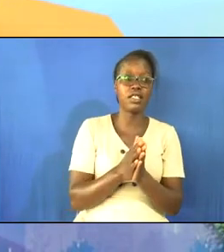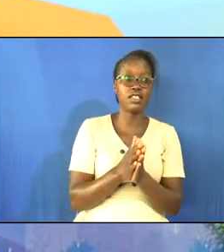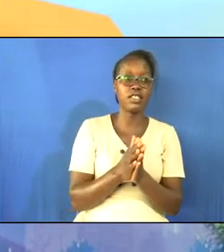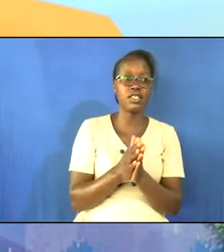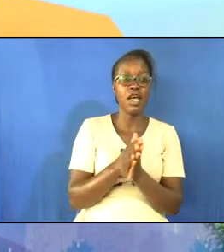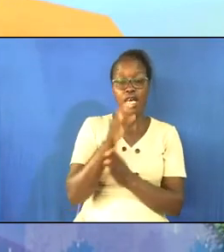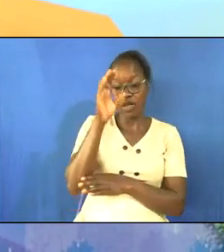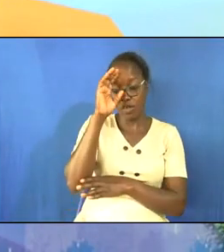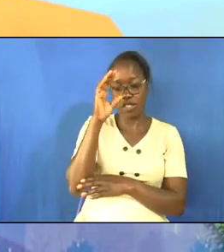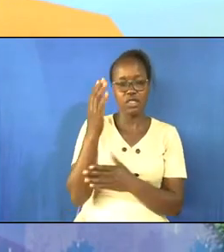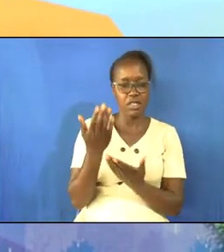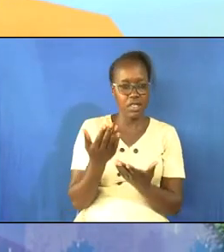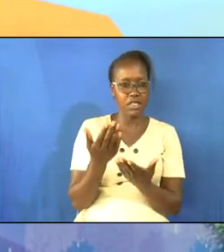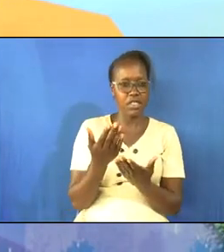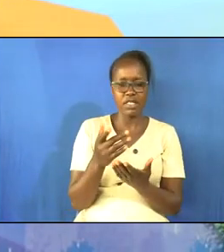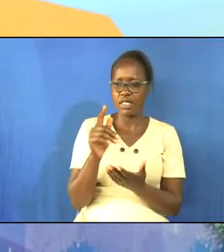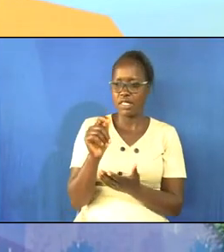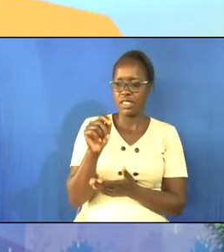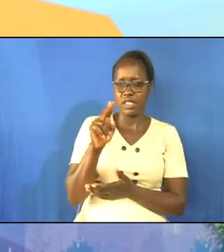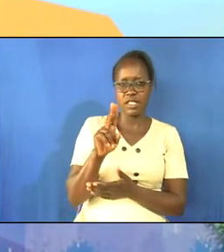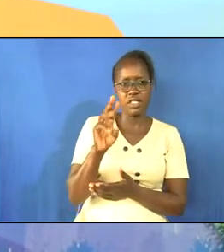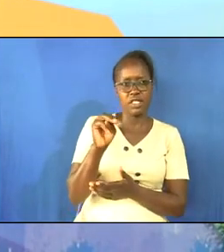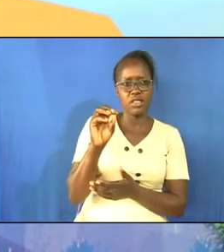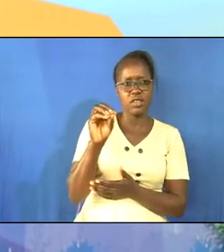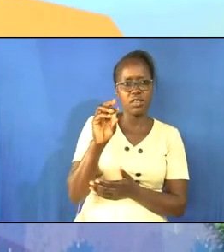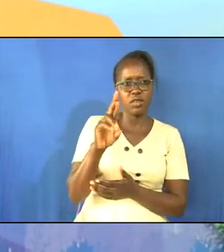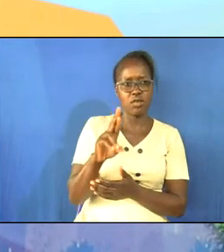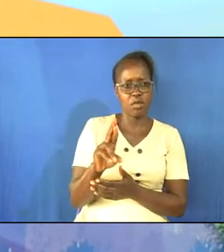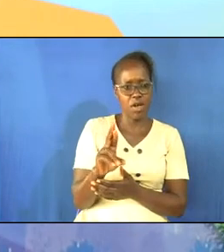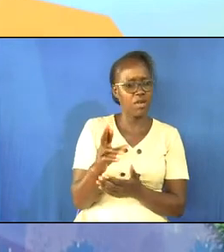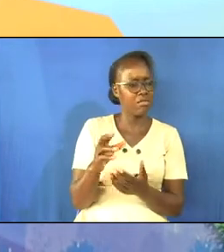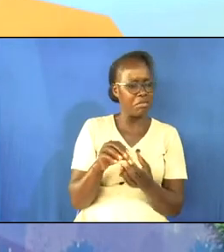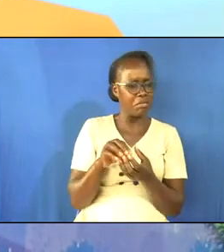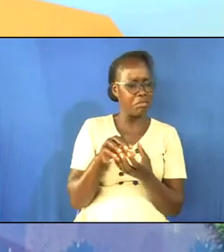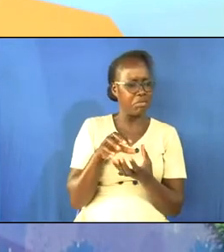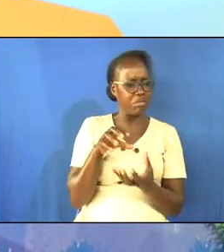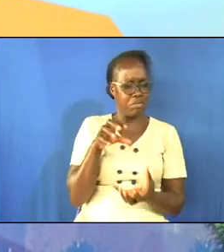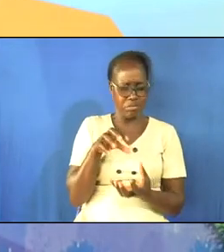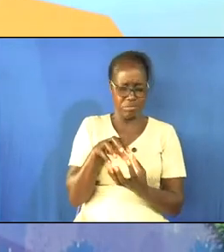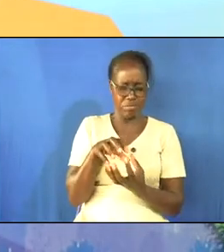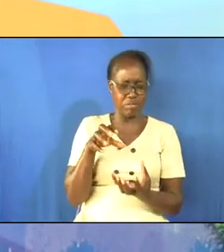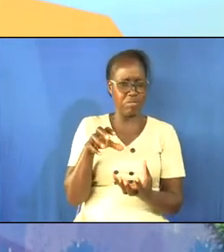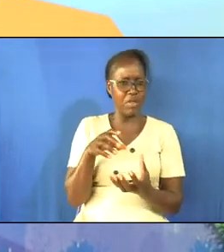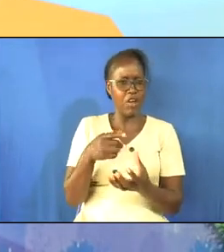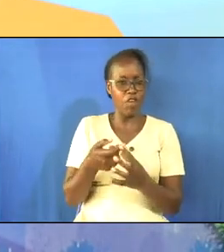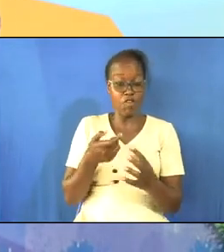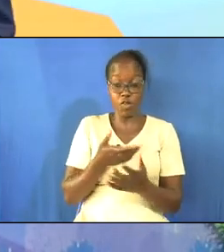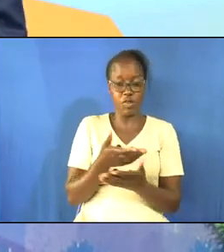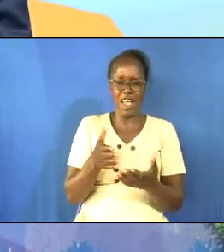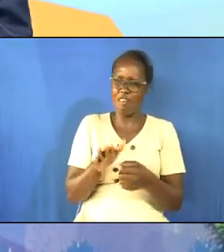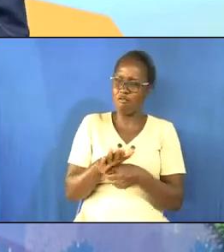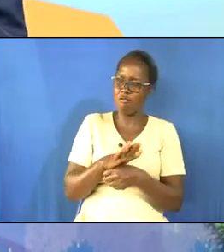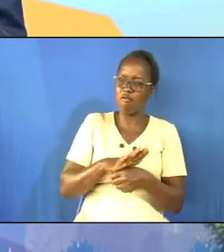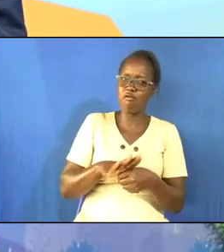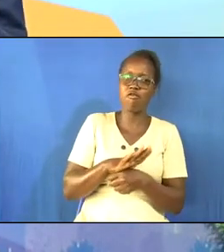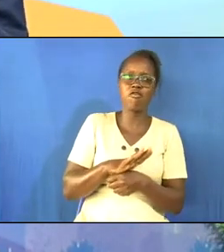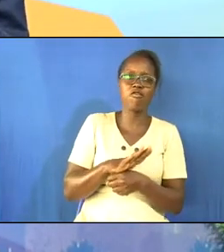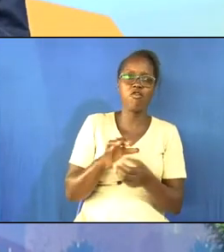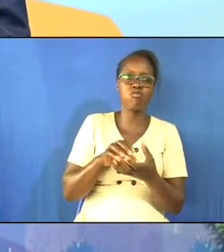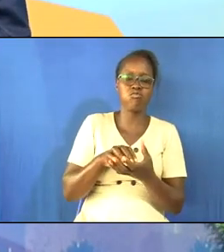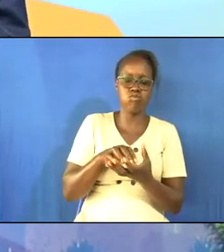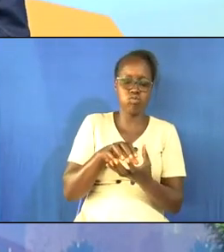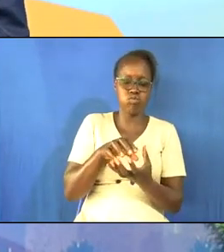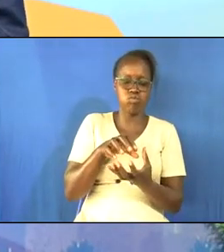proliferation, you have a tumorous mass of cells with cancerous potential. From there on, you have a full-fledged cancer. And we can see that in the